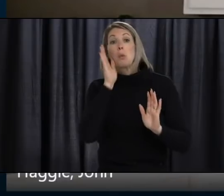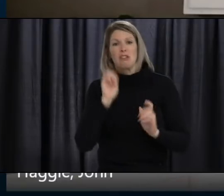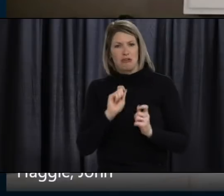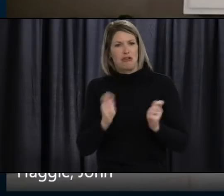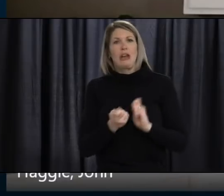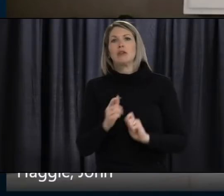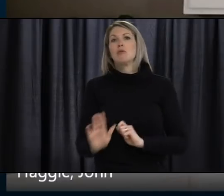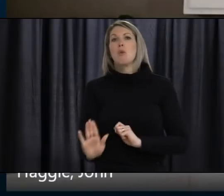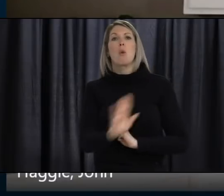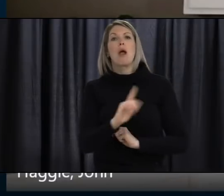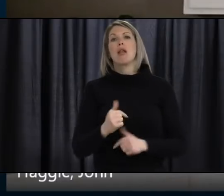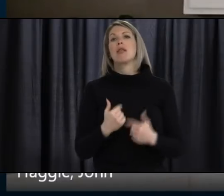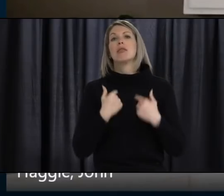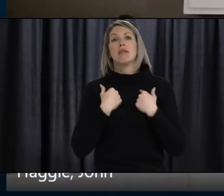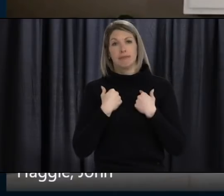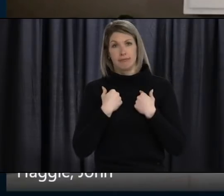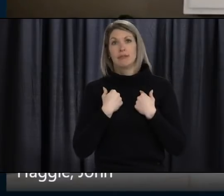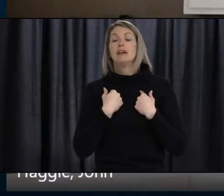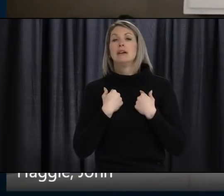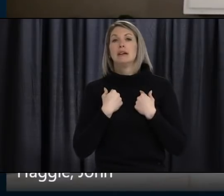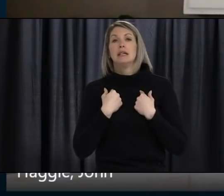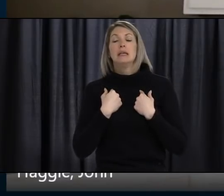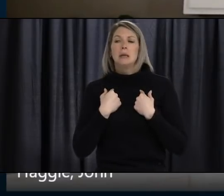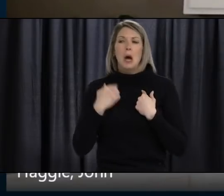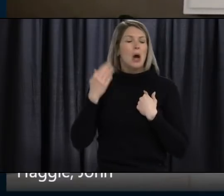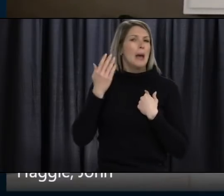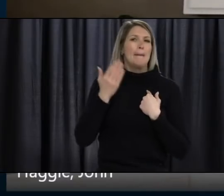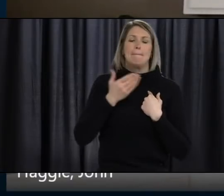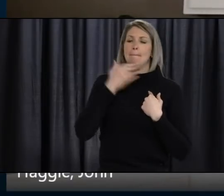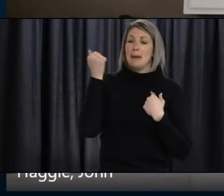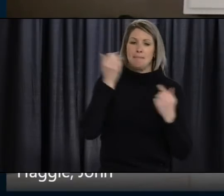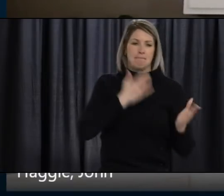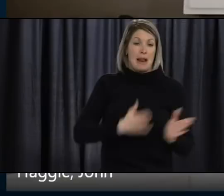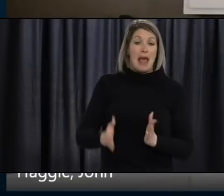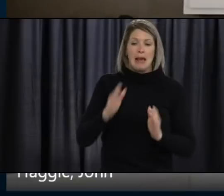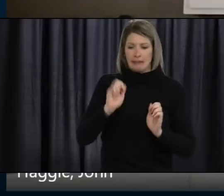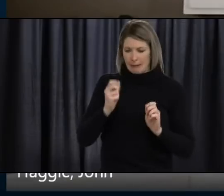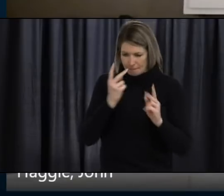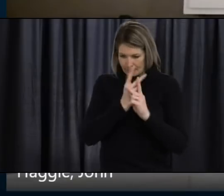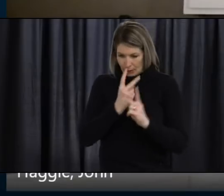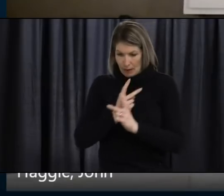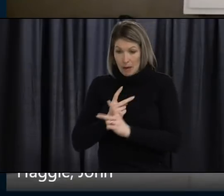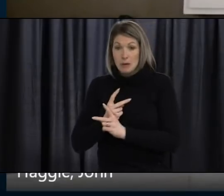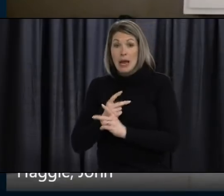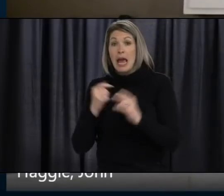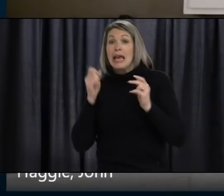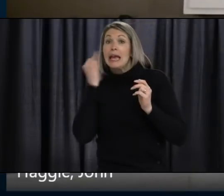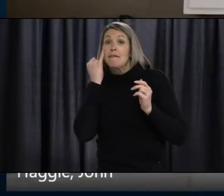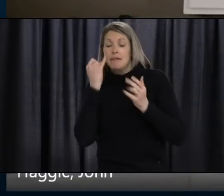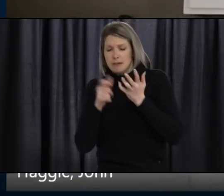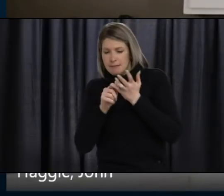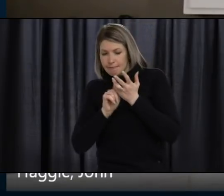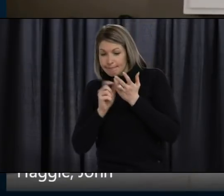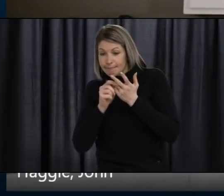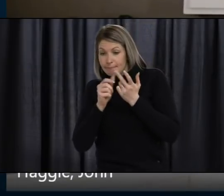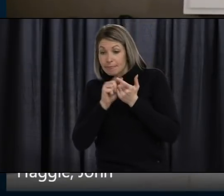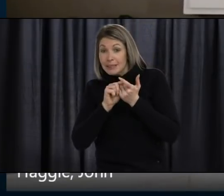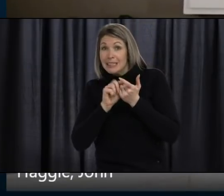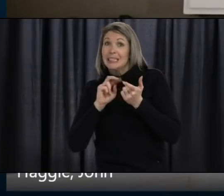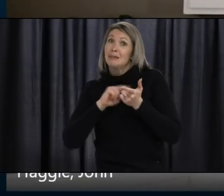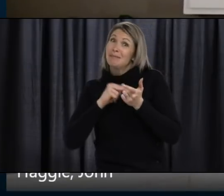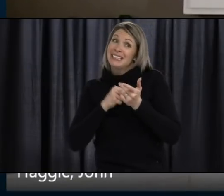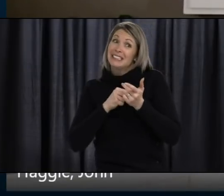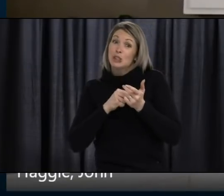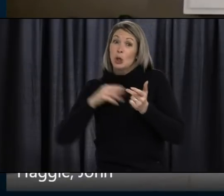plans, we will have to look at bringing in or bringing back measures that we thought we could have dispensed with. The